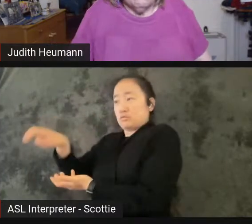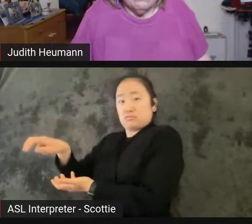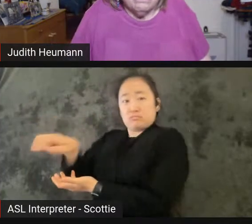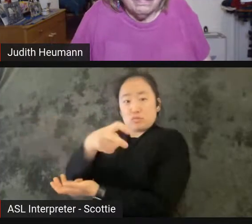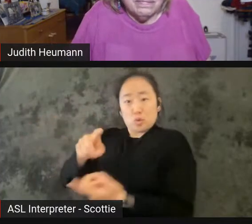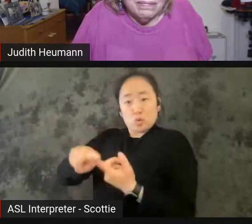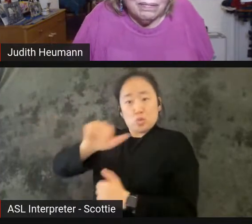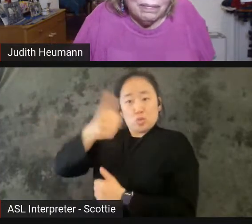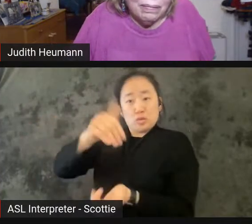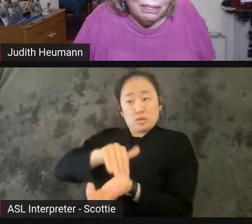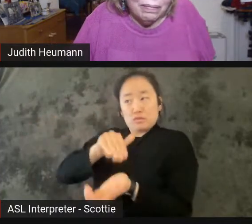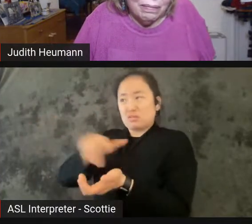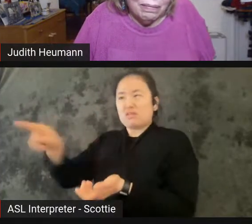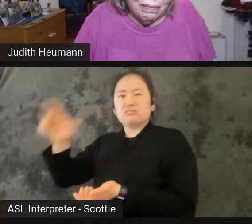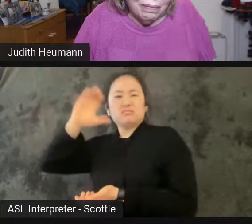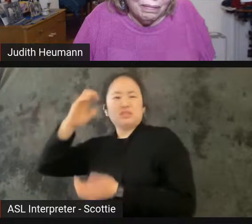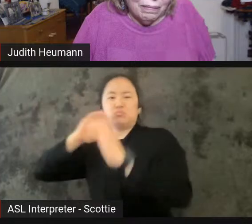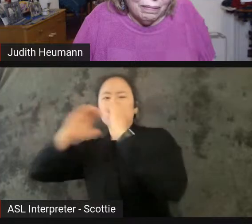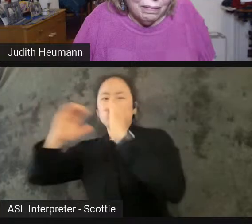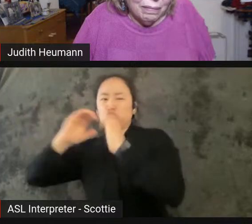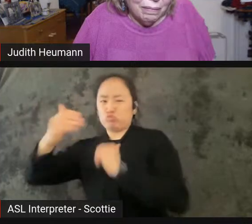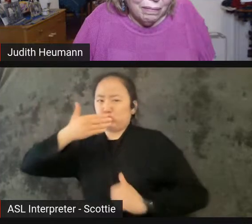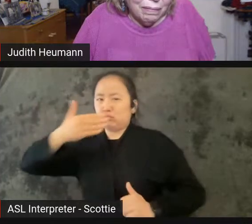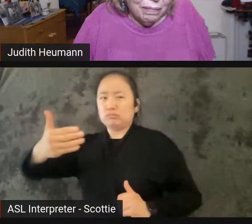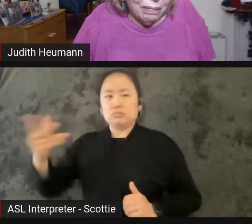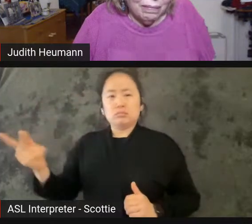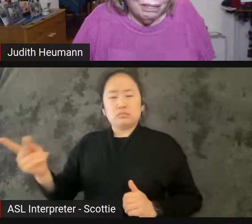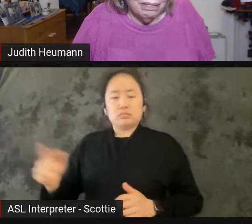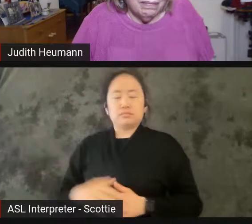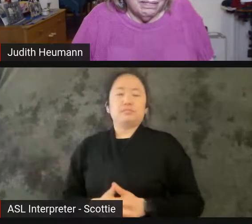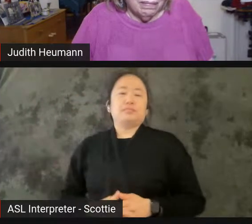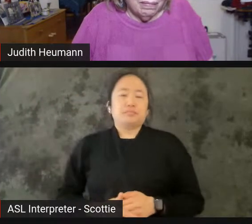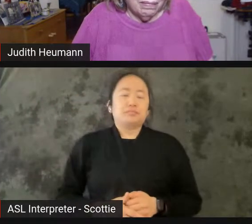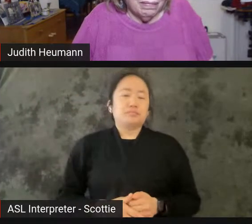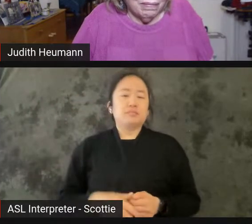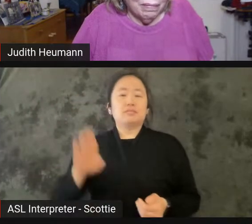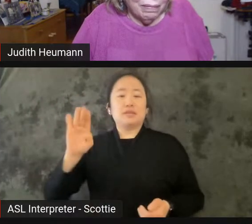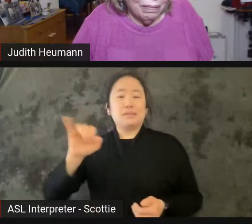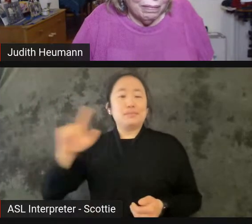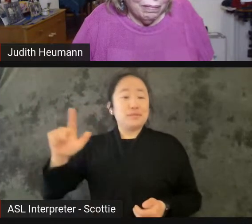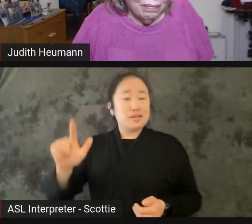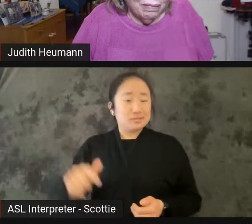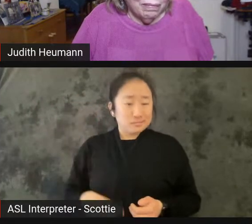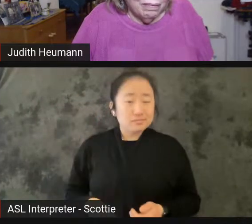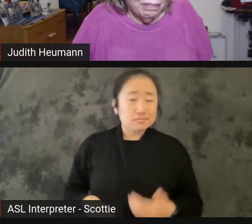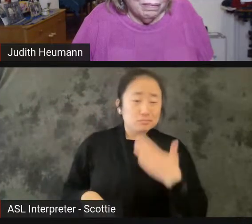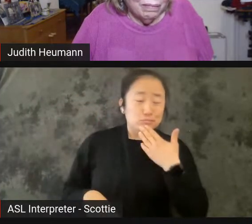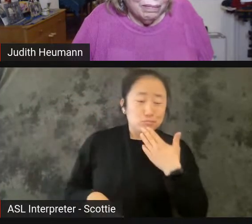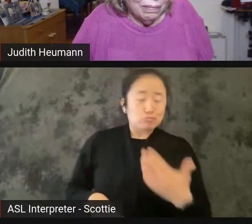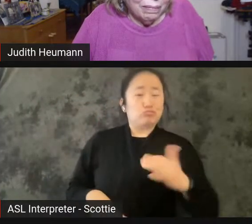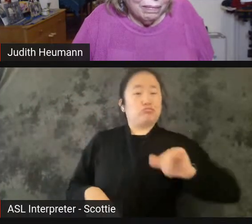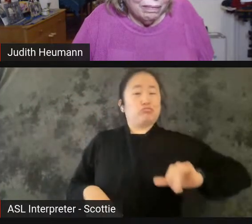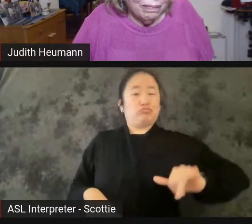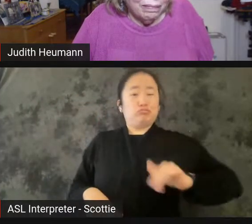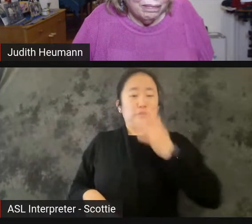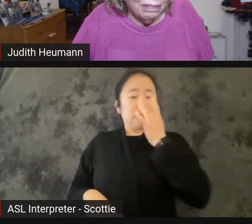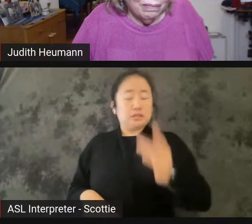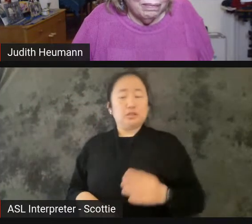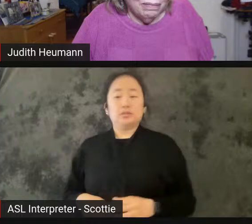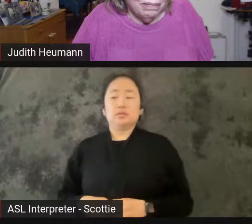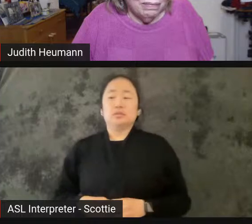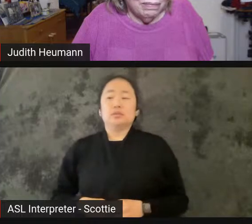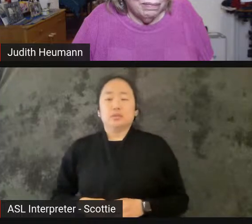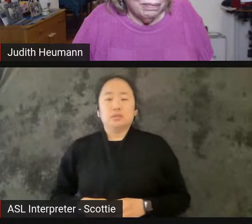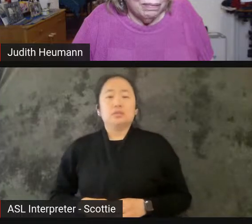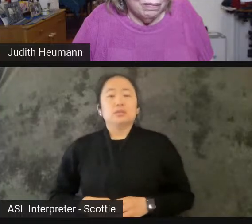Those would be observations. That's certainly good to know, and that impacts, as we know, services received by